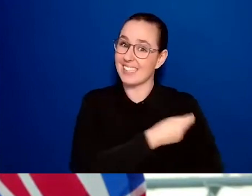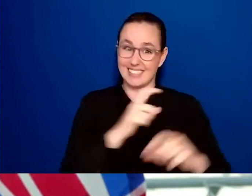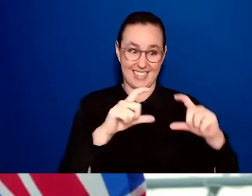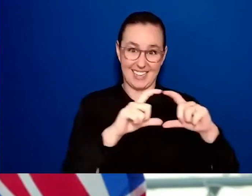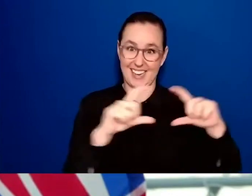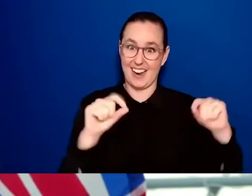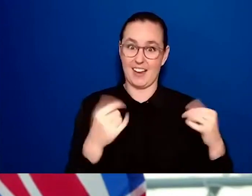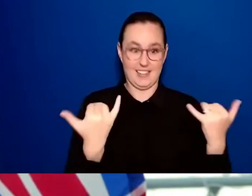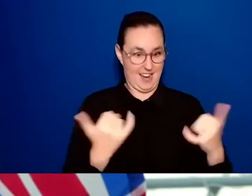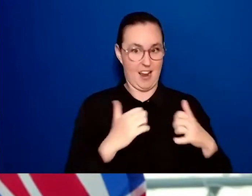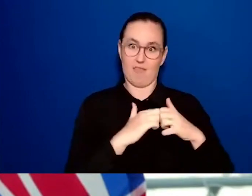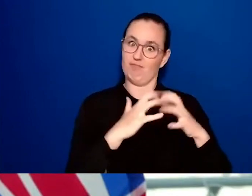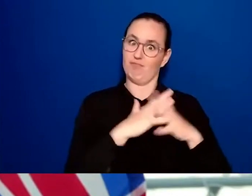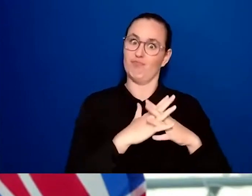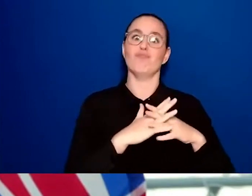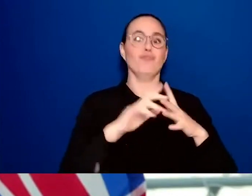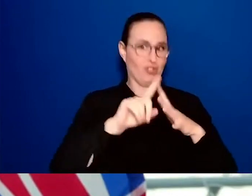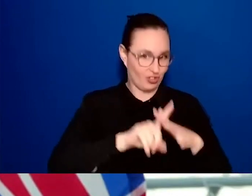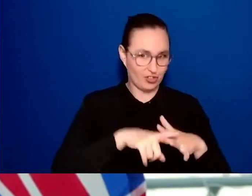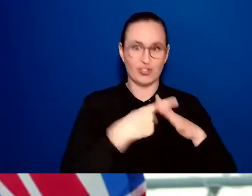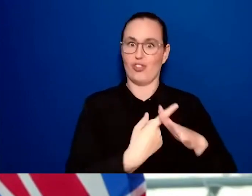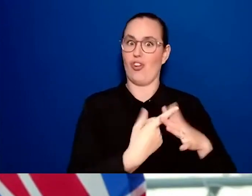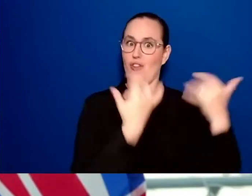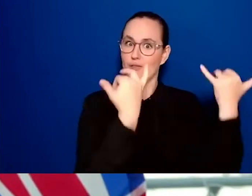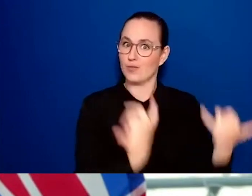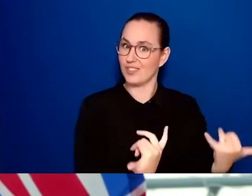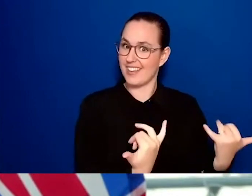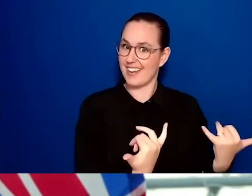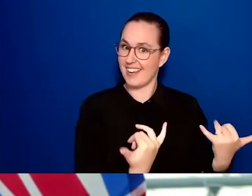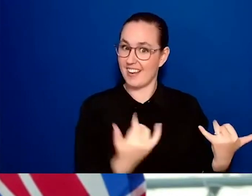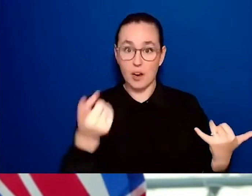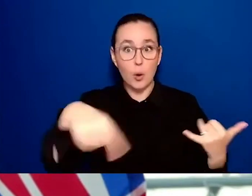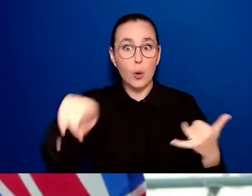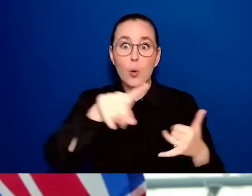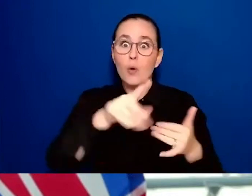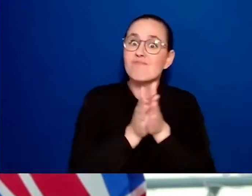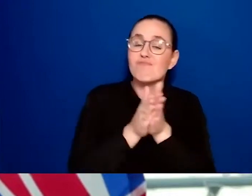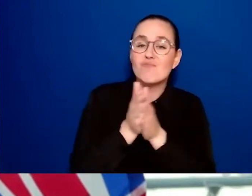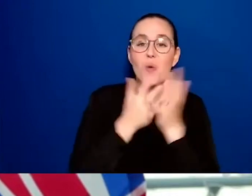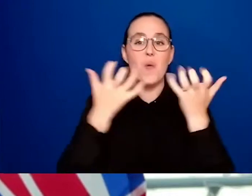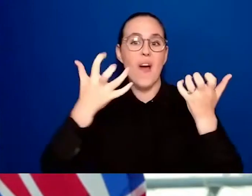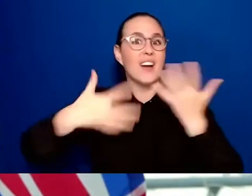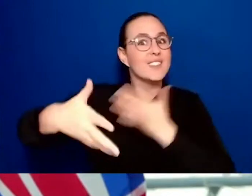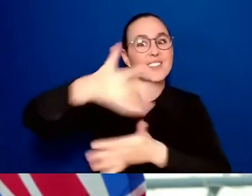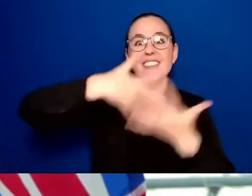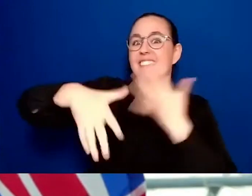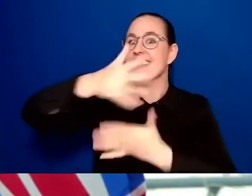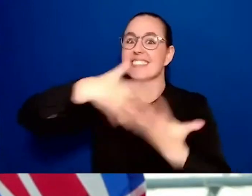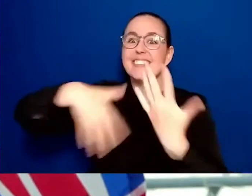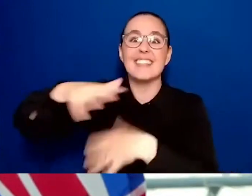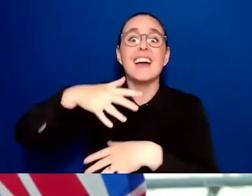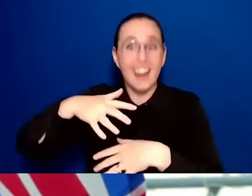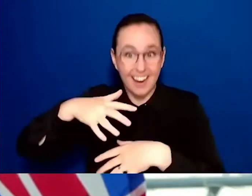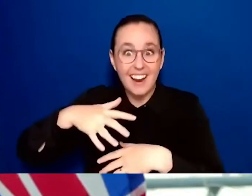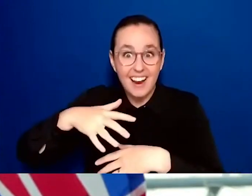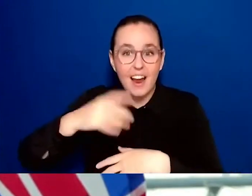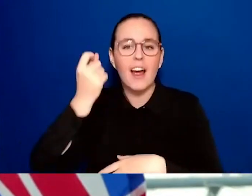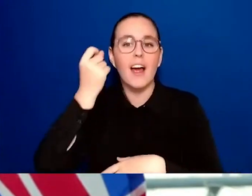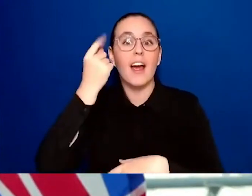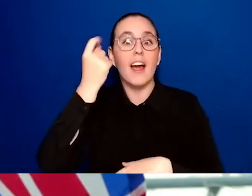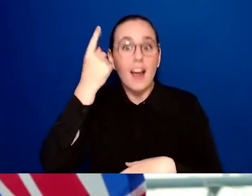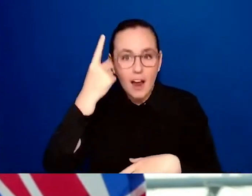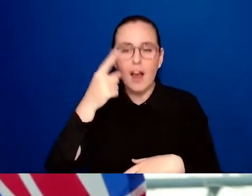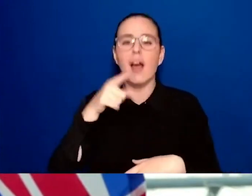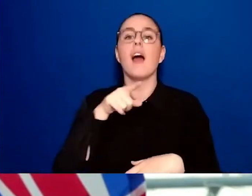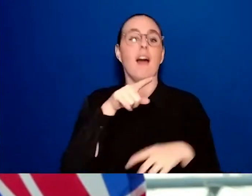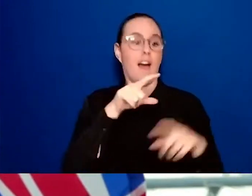that we'll be able to do more of the things that we love, that much more safely, knowing everybody else in that situation is